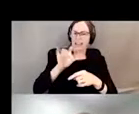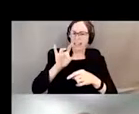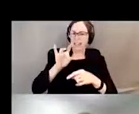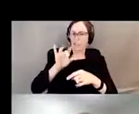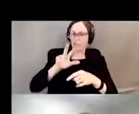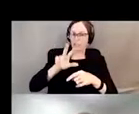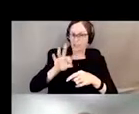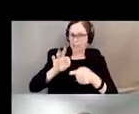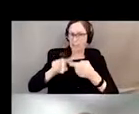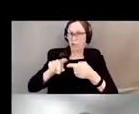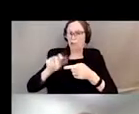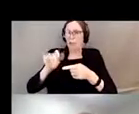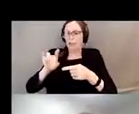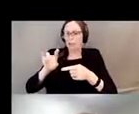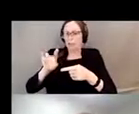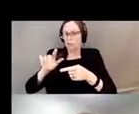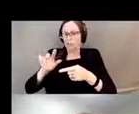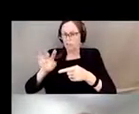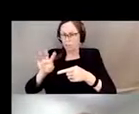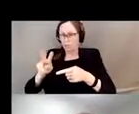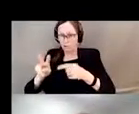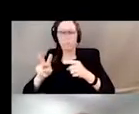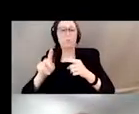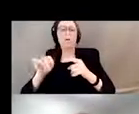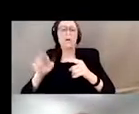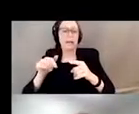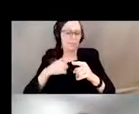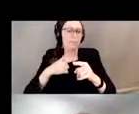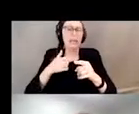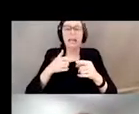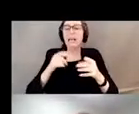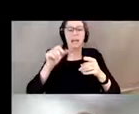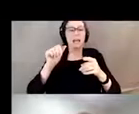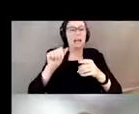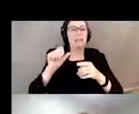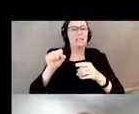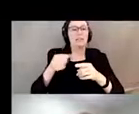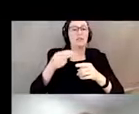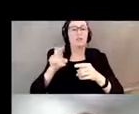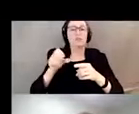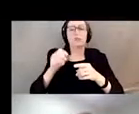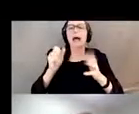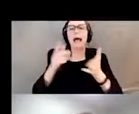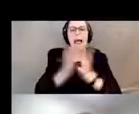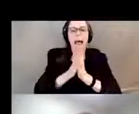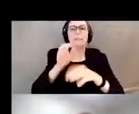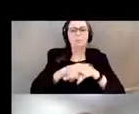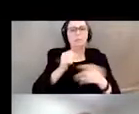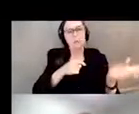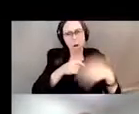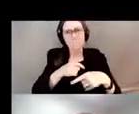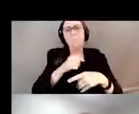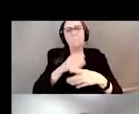1839 to 1842. Shah Shuja asks Britain to send a British Indian army to overthrow his